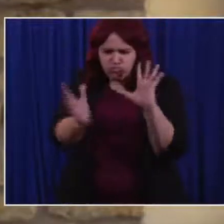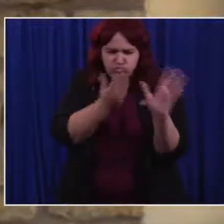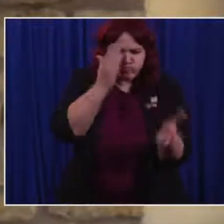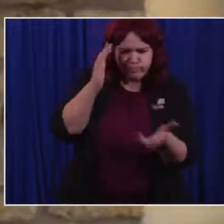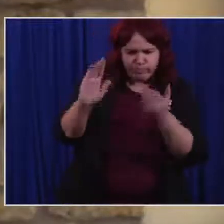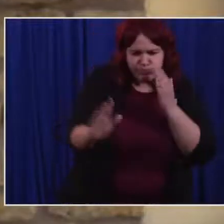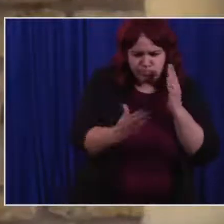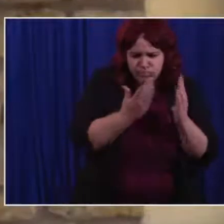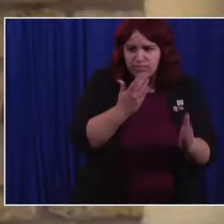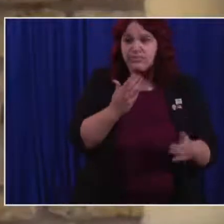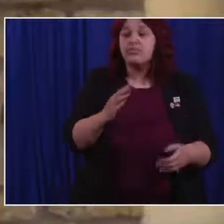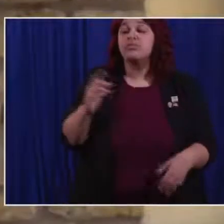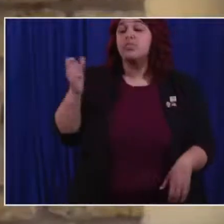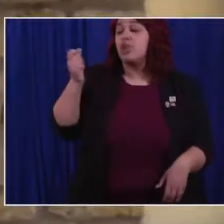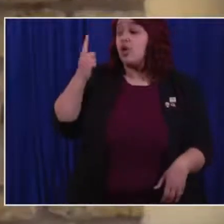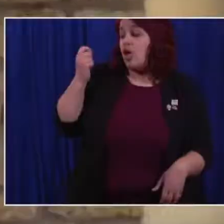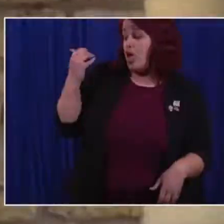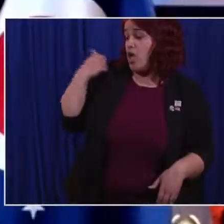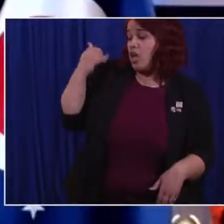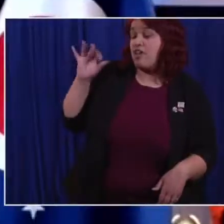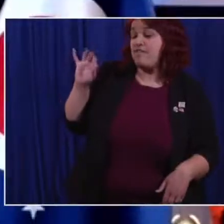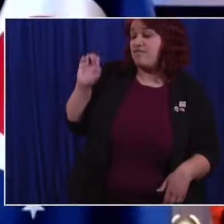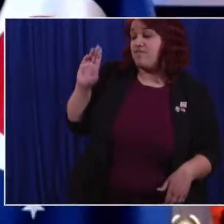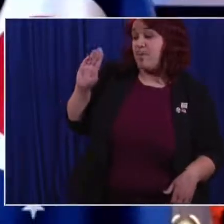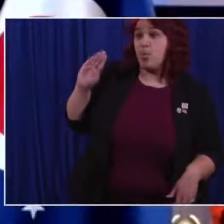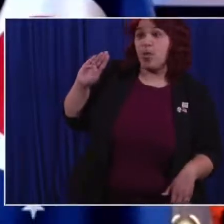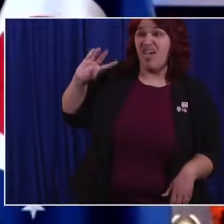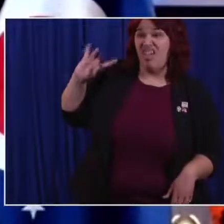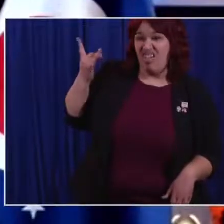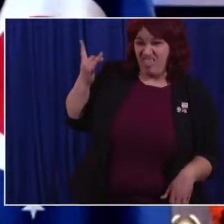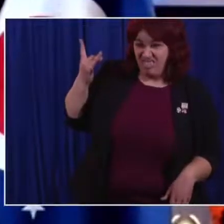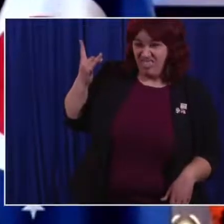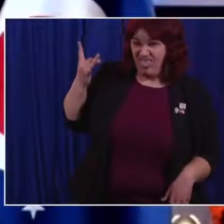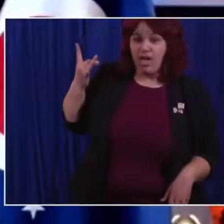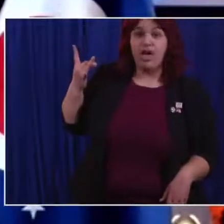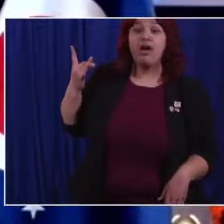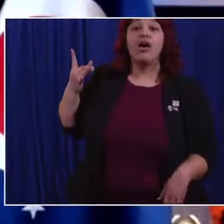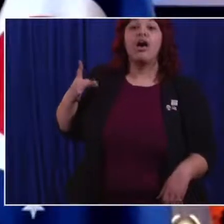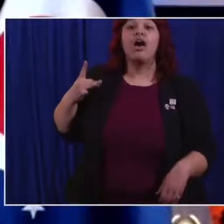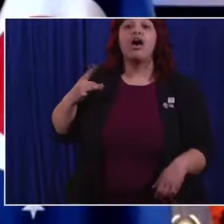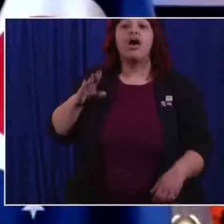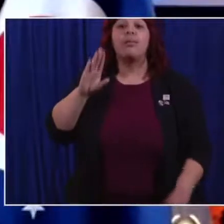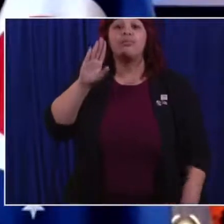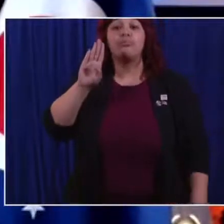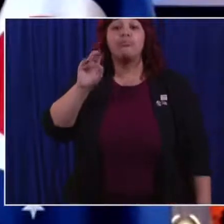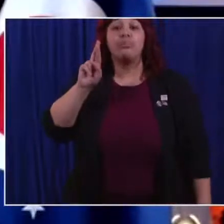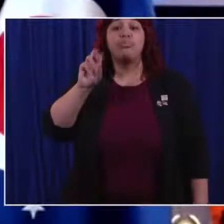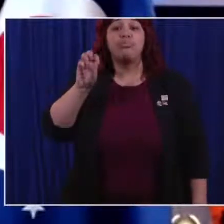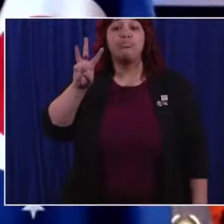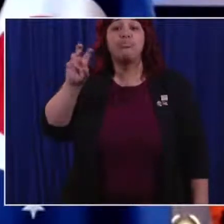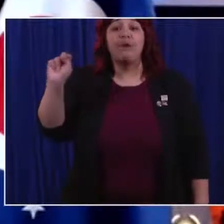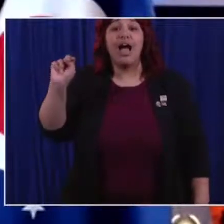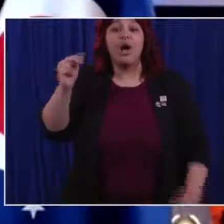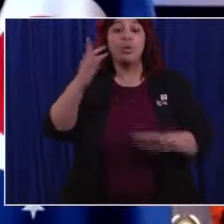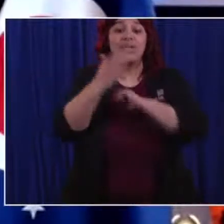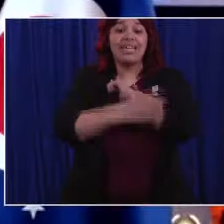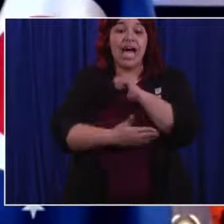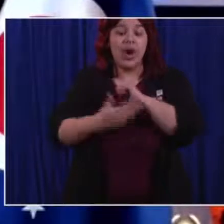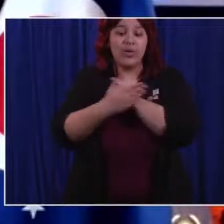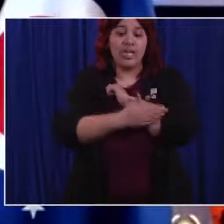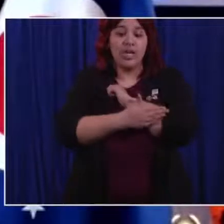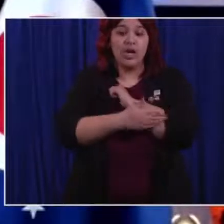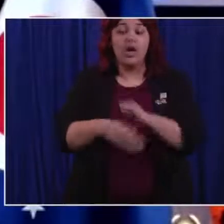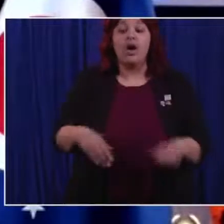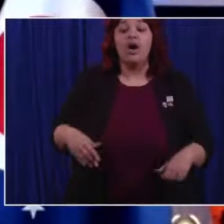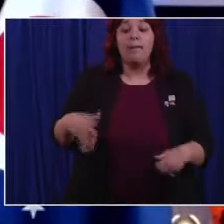8th, my February 8th report. The high county then was Brown County at 748 cases per 100,000.